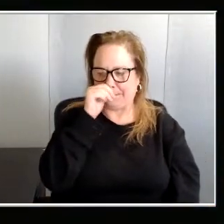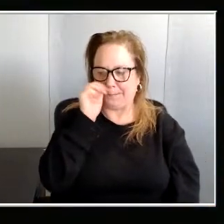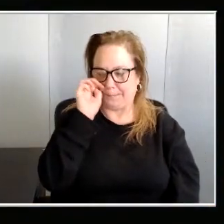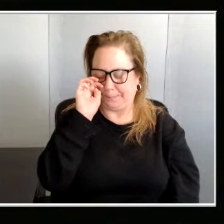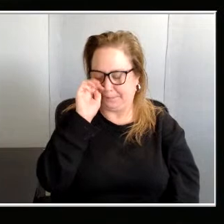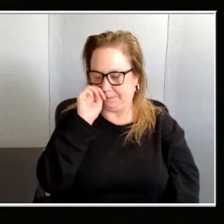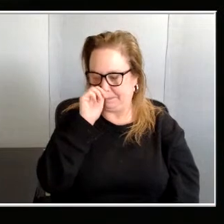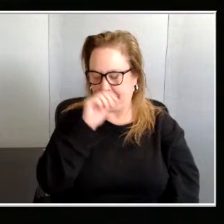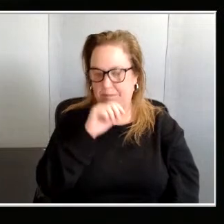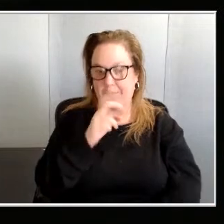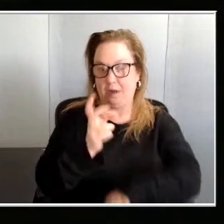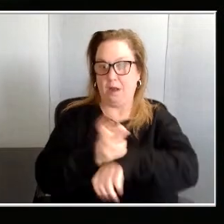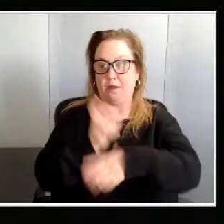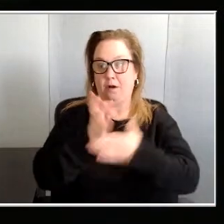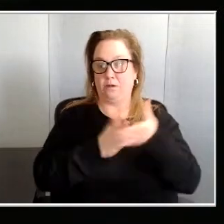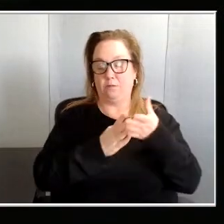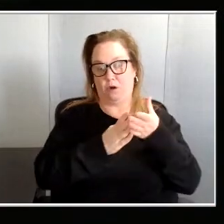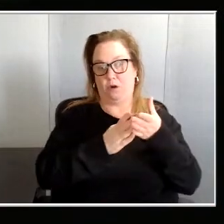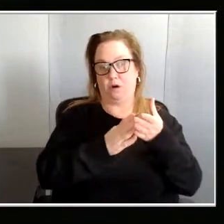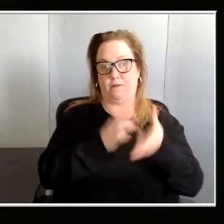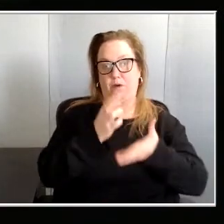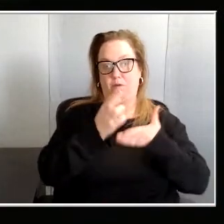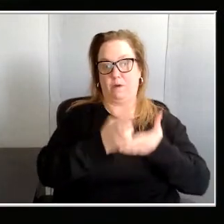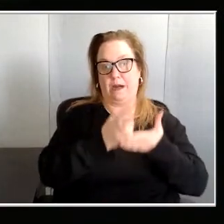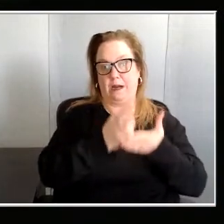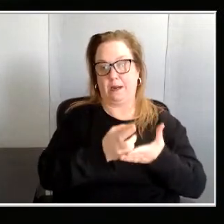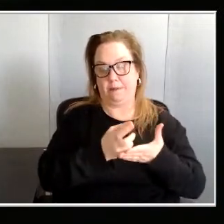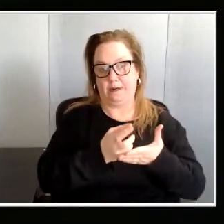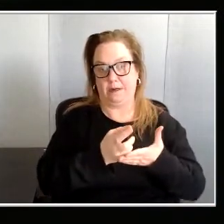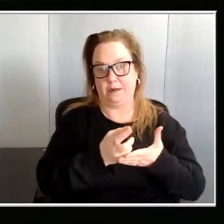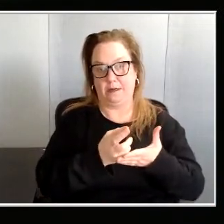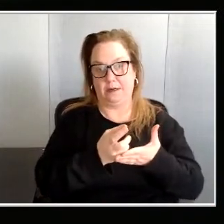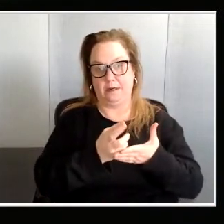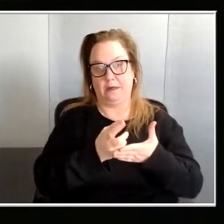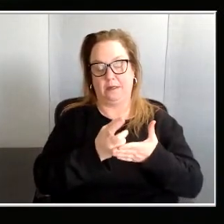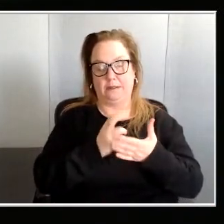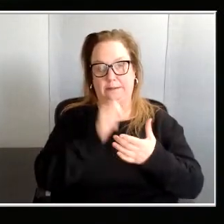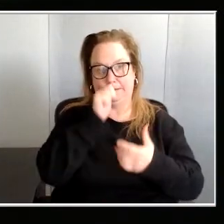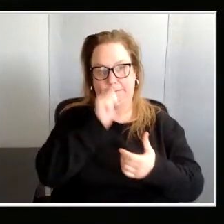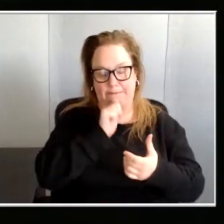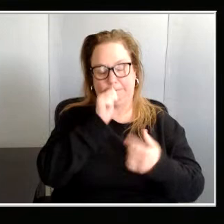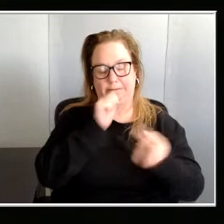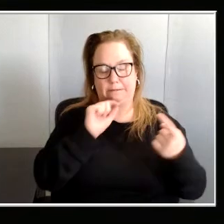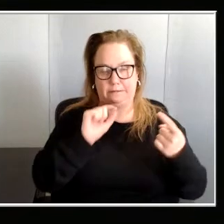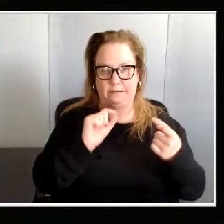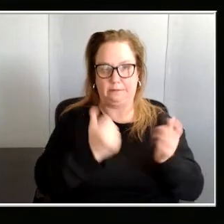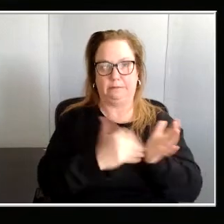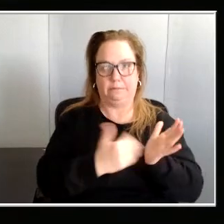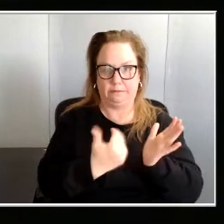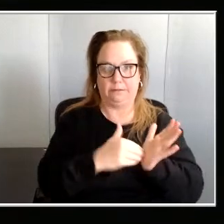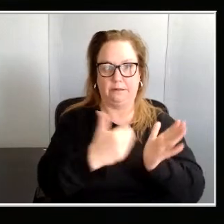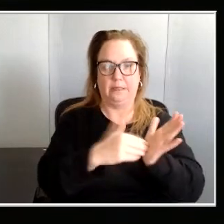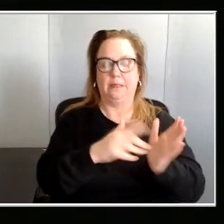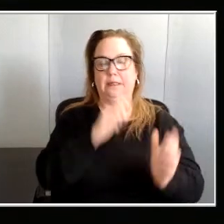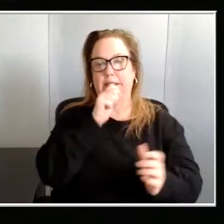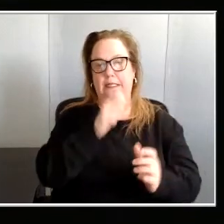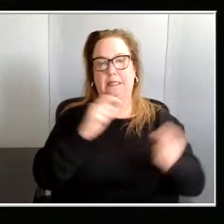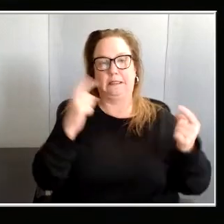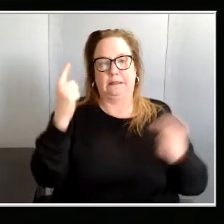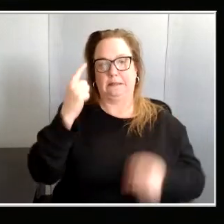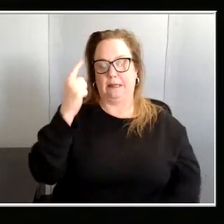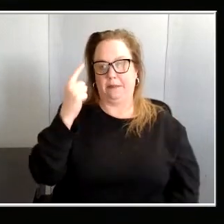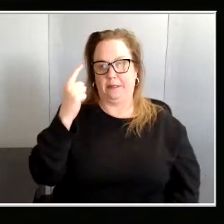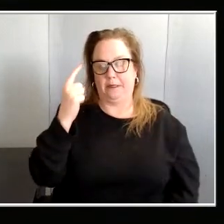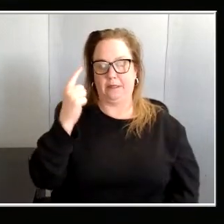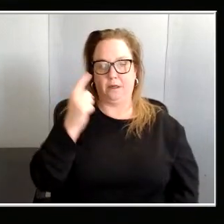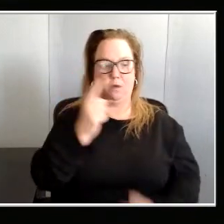The hardest part of rehab, I think, is it's a grind, and I think it's not something that happens in 1